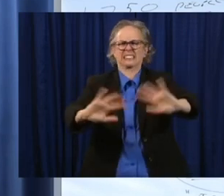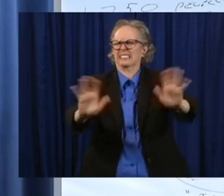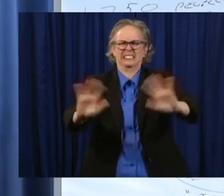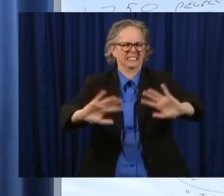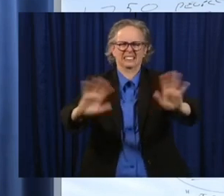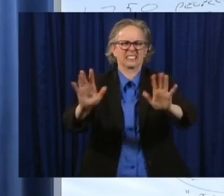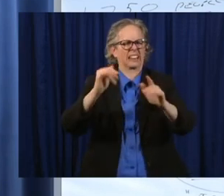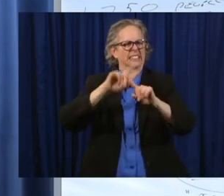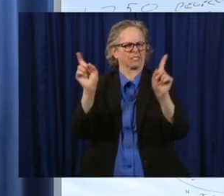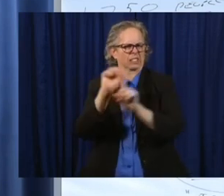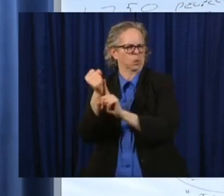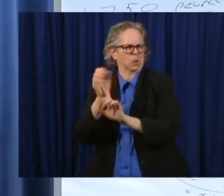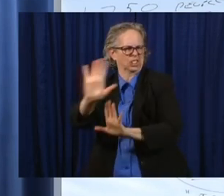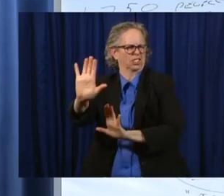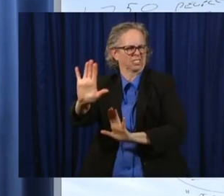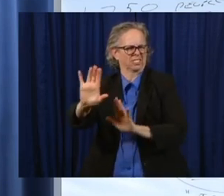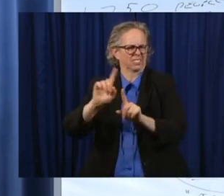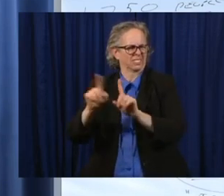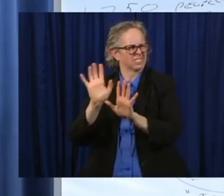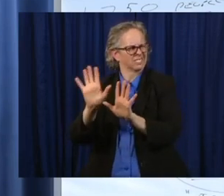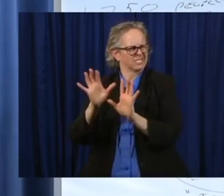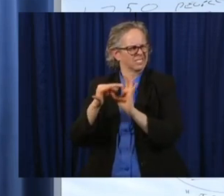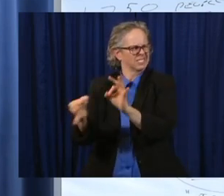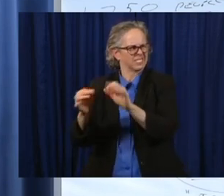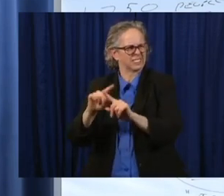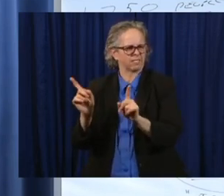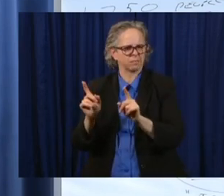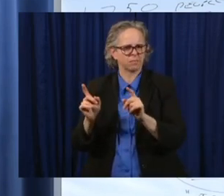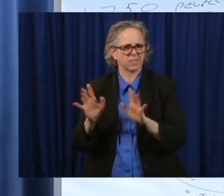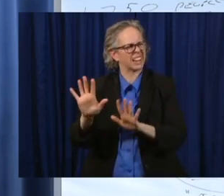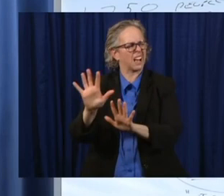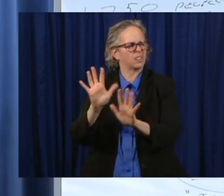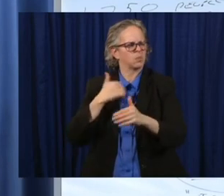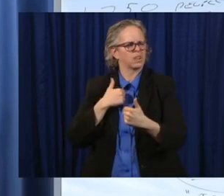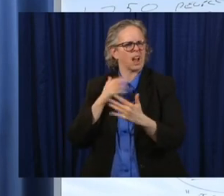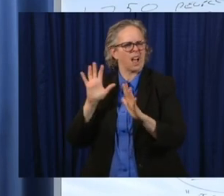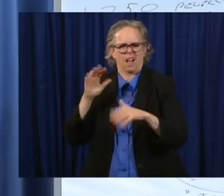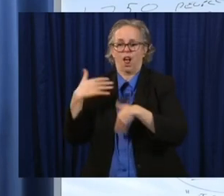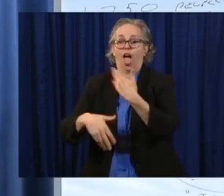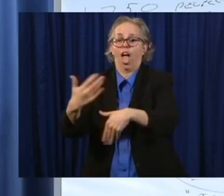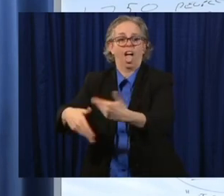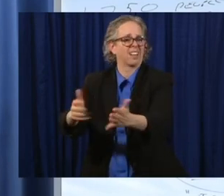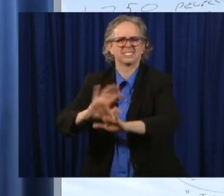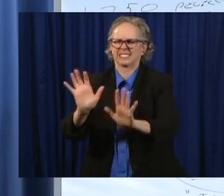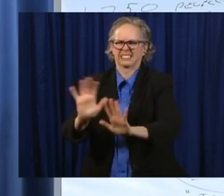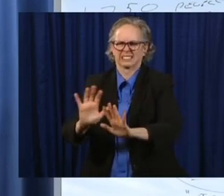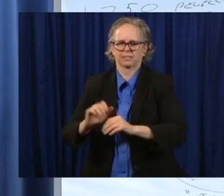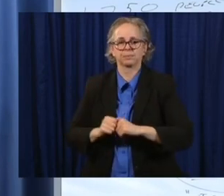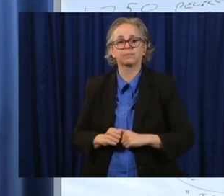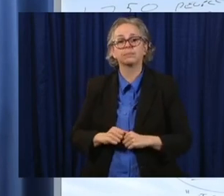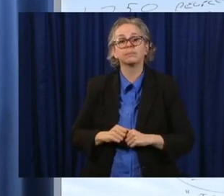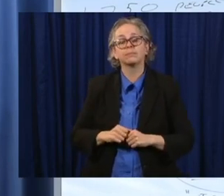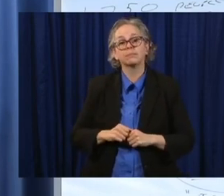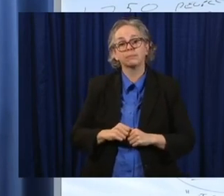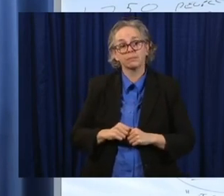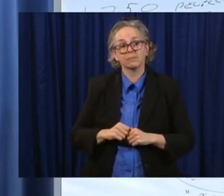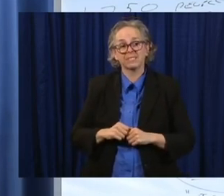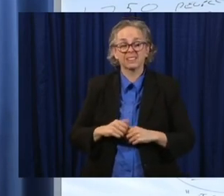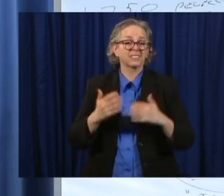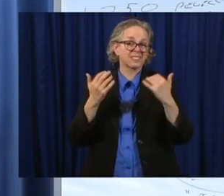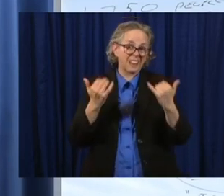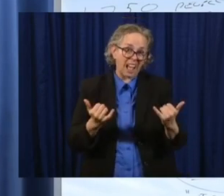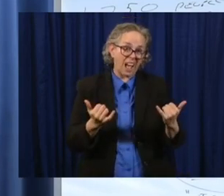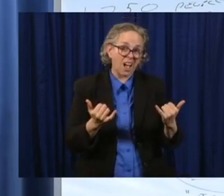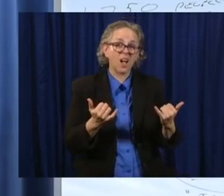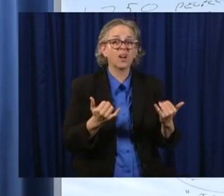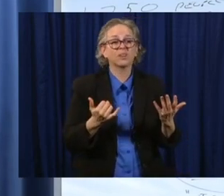I think that would have been the wrong thing to do. And the further we get into this, epidemic, I think the more right that